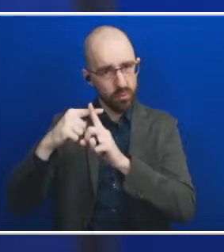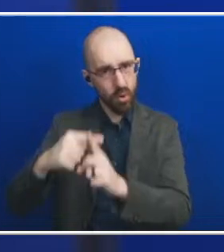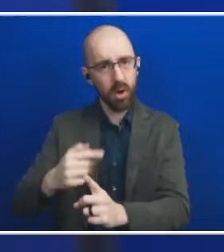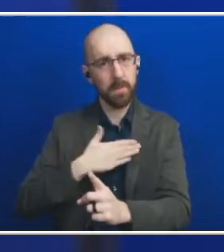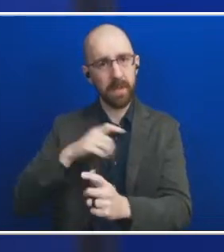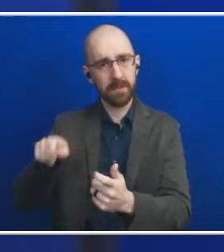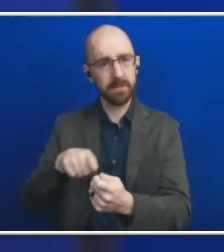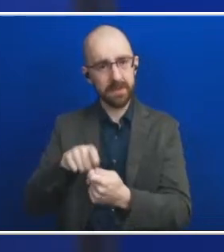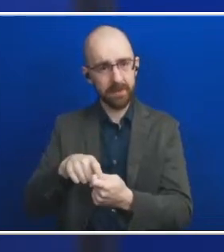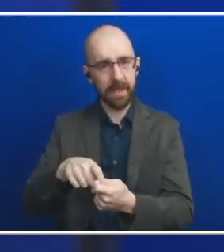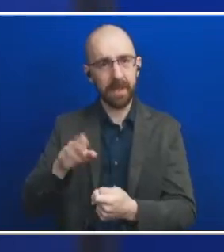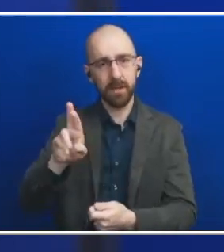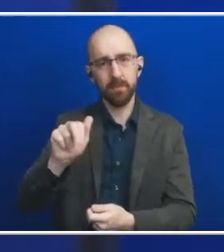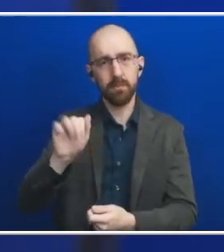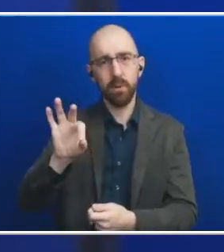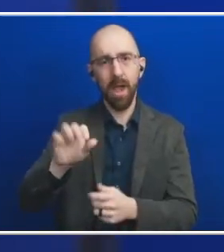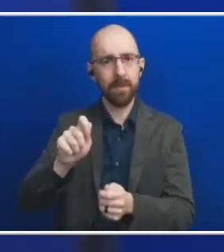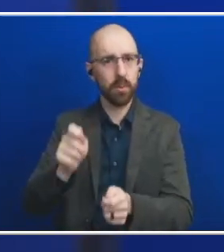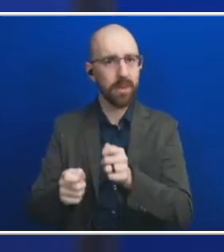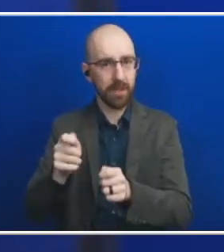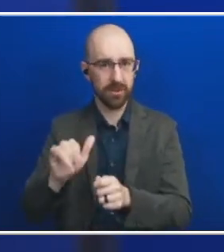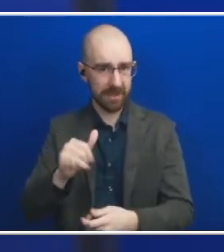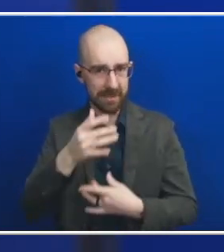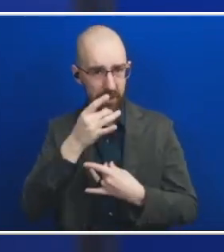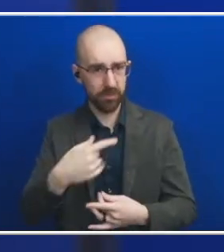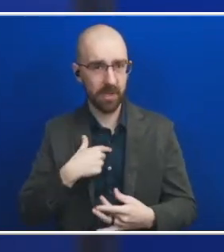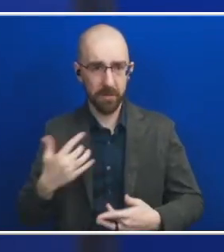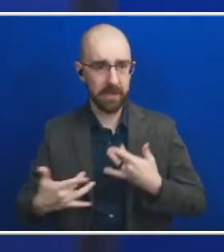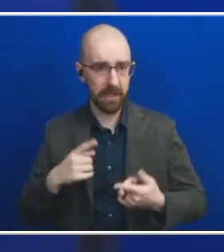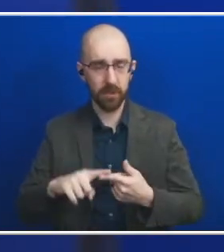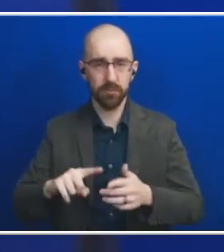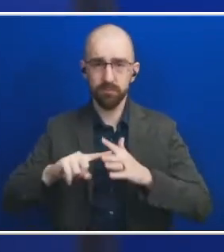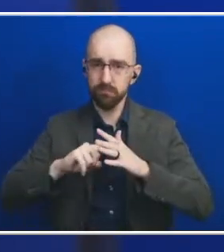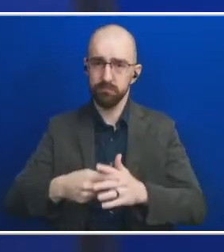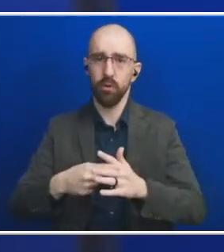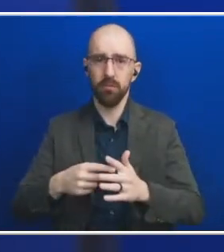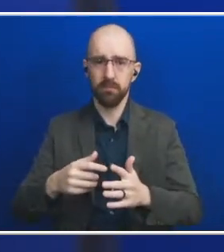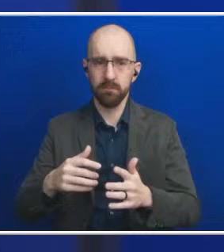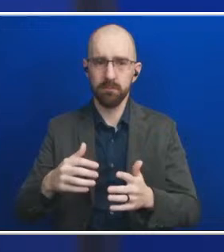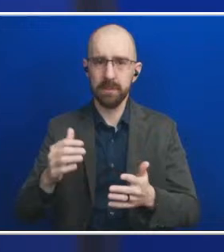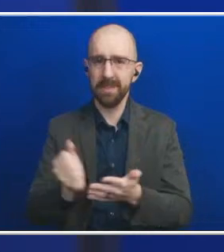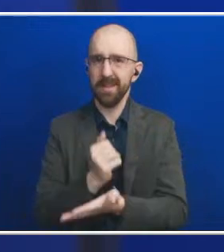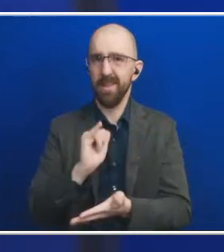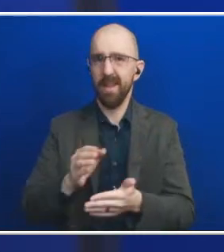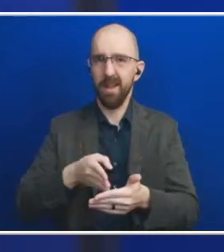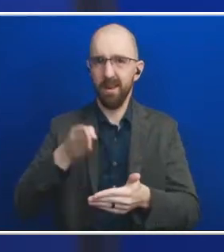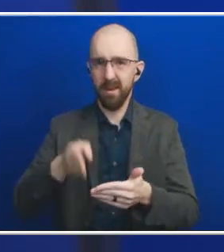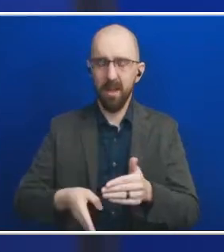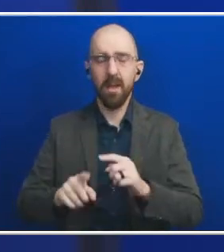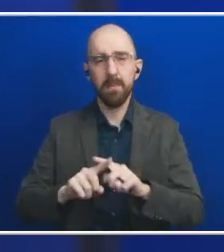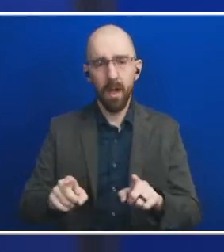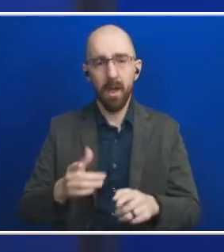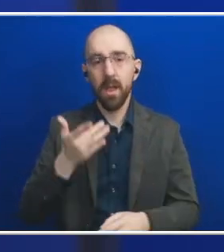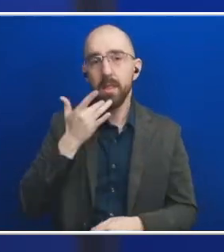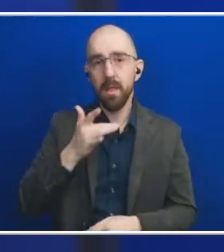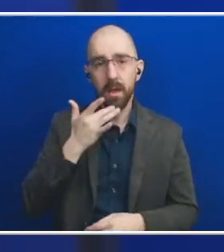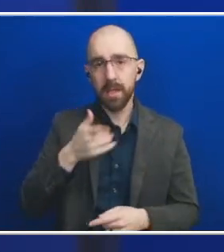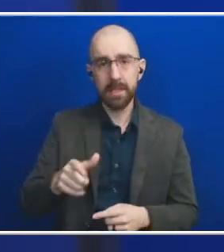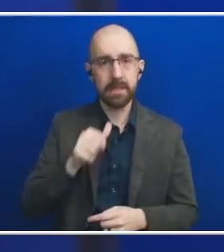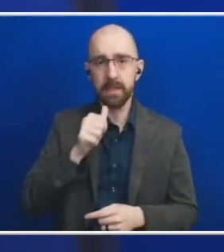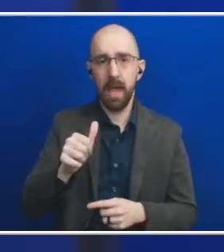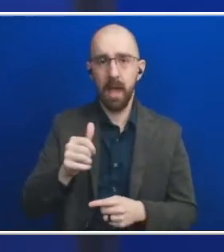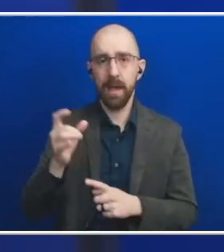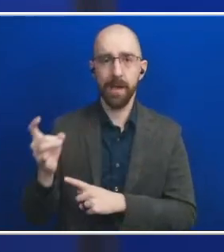which is super interesting, and I'm excited to start getting that done. But luckily, it hasn't been too bad as of